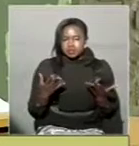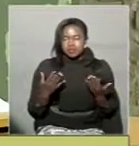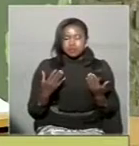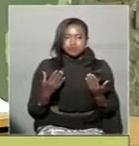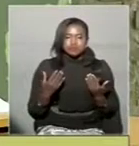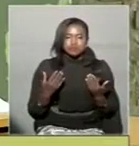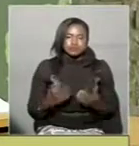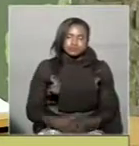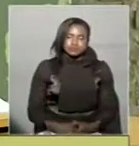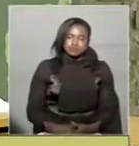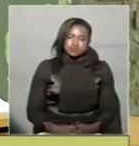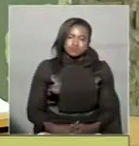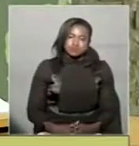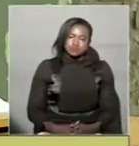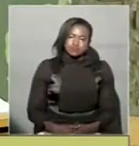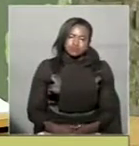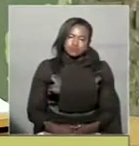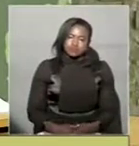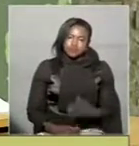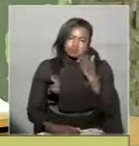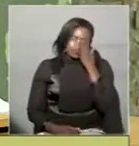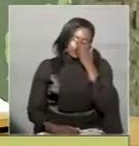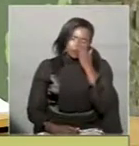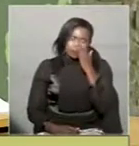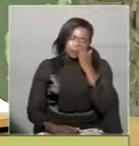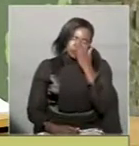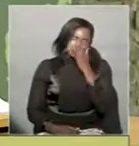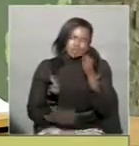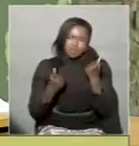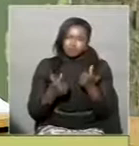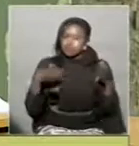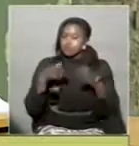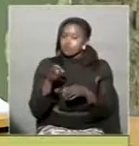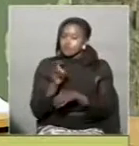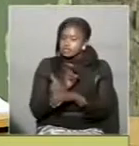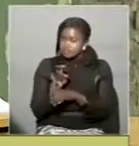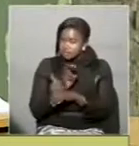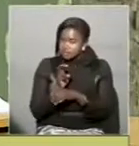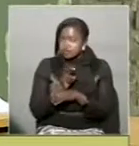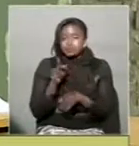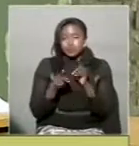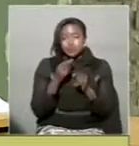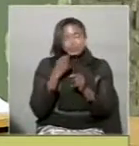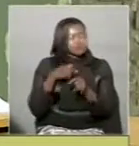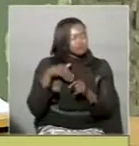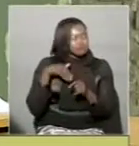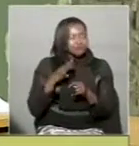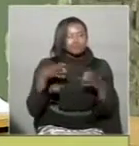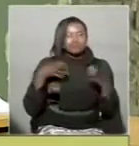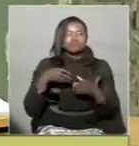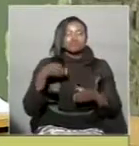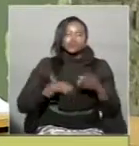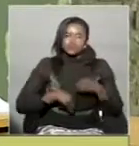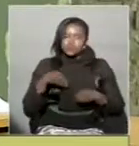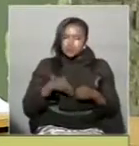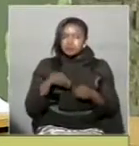Our focal point officers? no, and those the people that go around like inspectors? The inspectors? Exactly, yes. Those are people that are talked